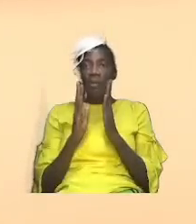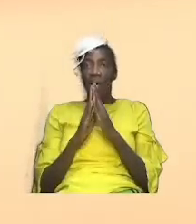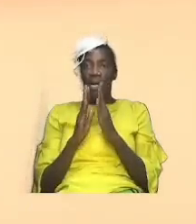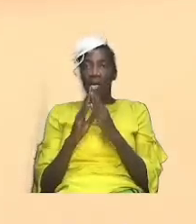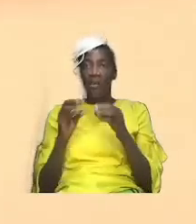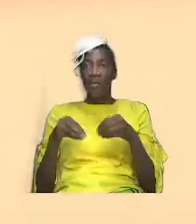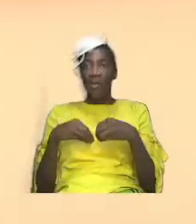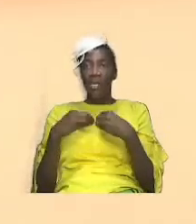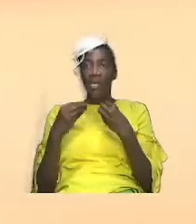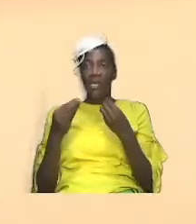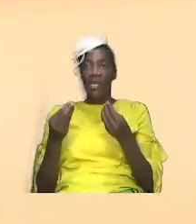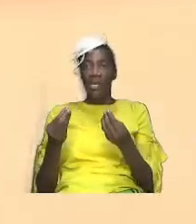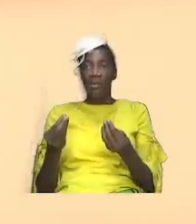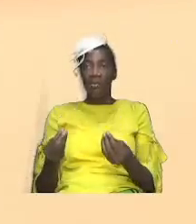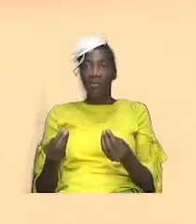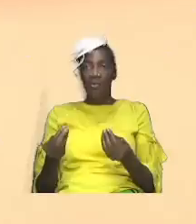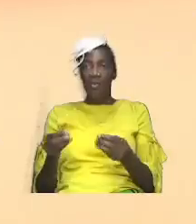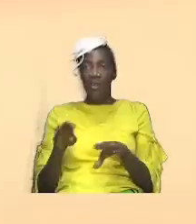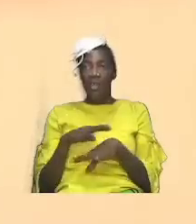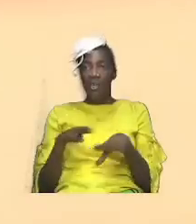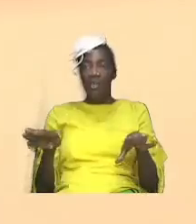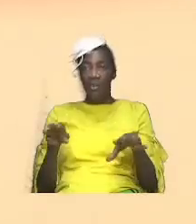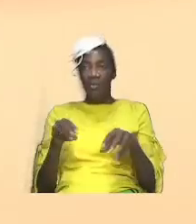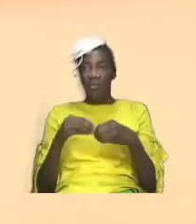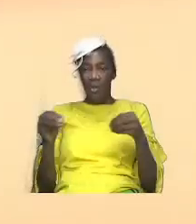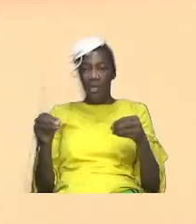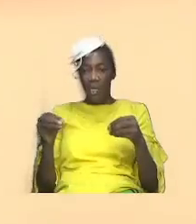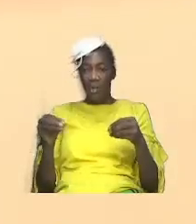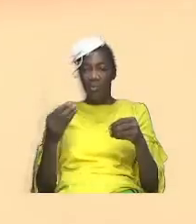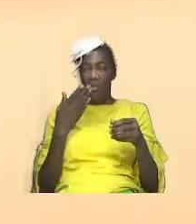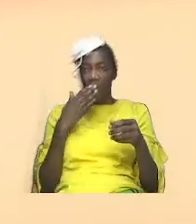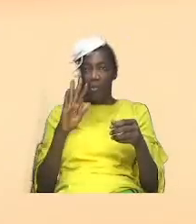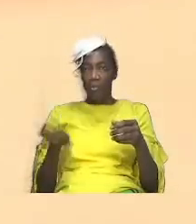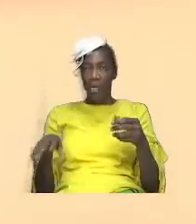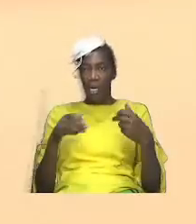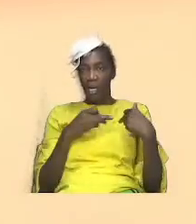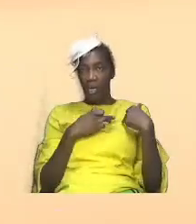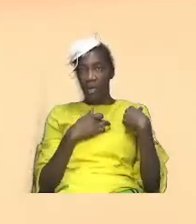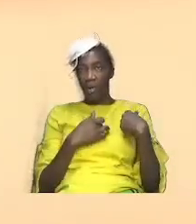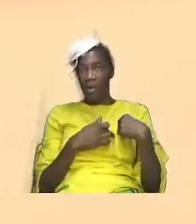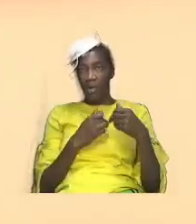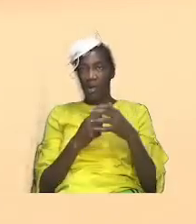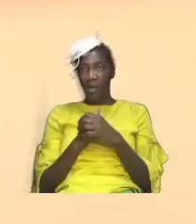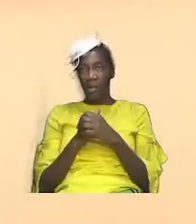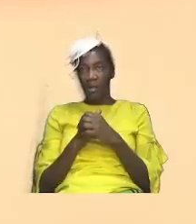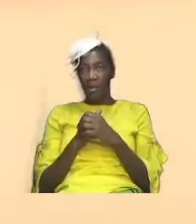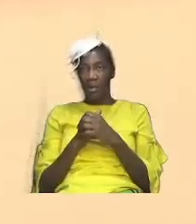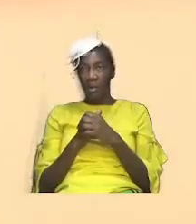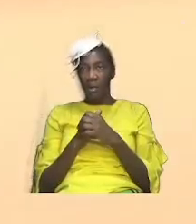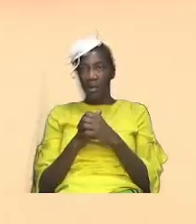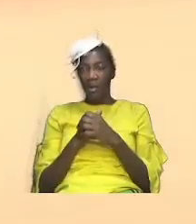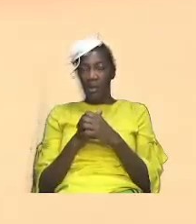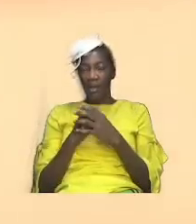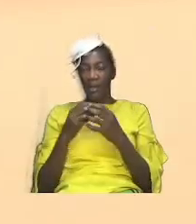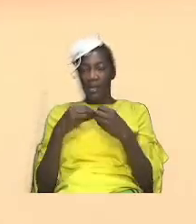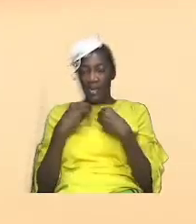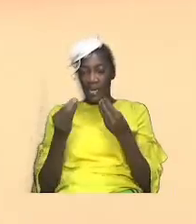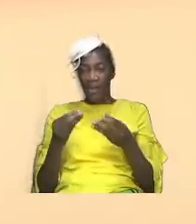that we don't give grudgingly, and he wants us to give